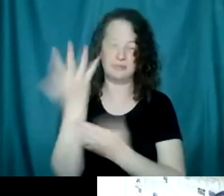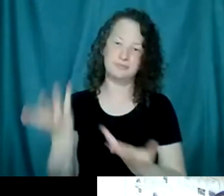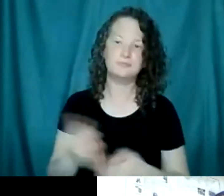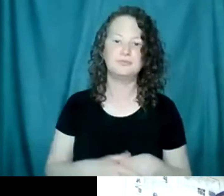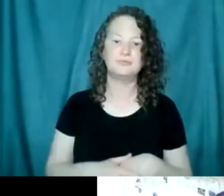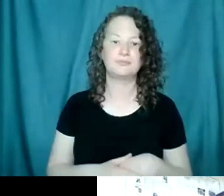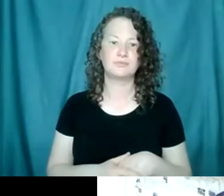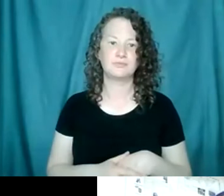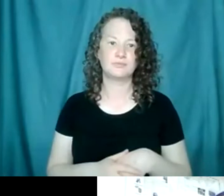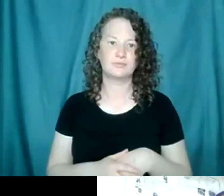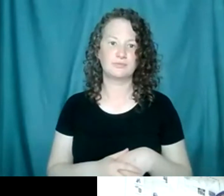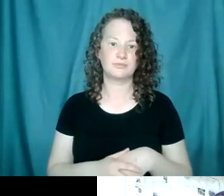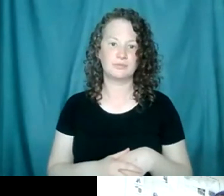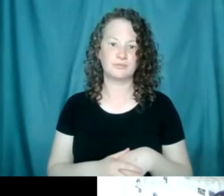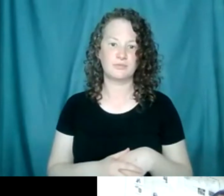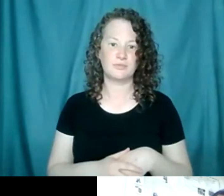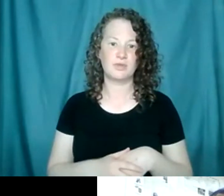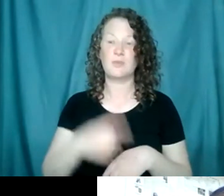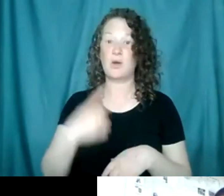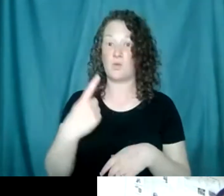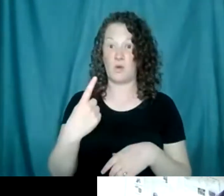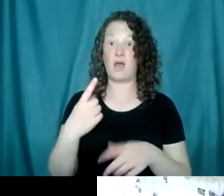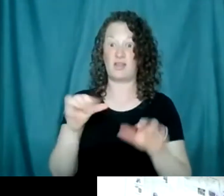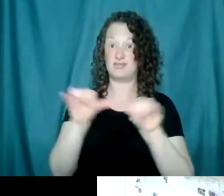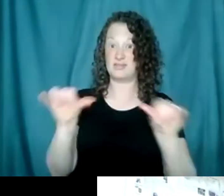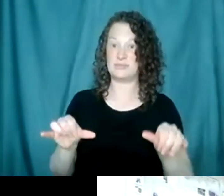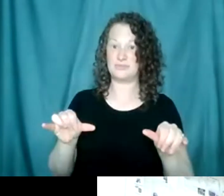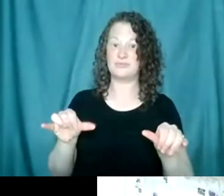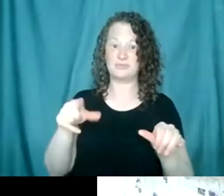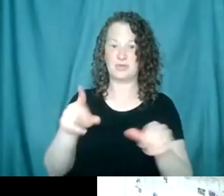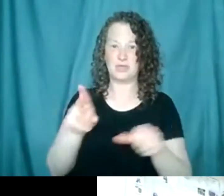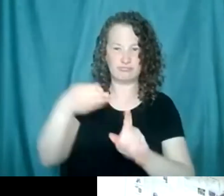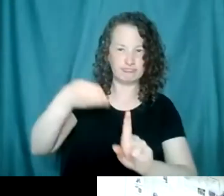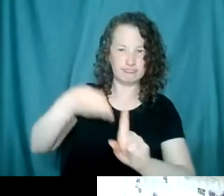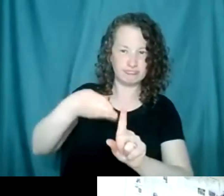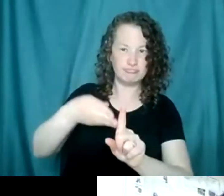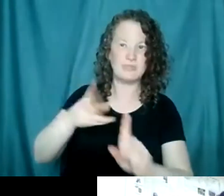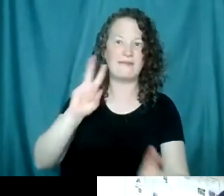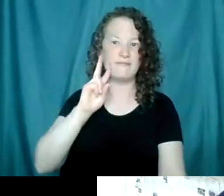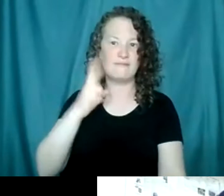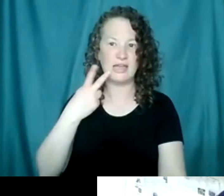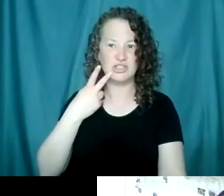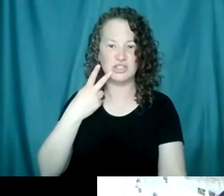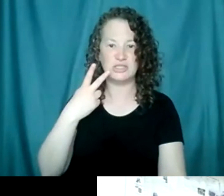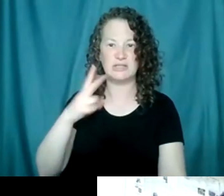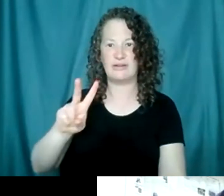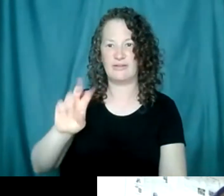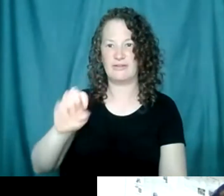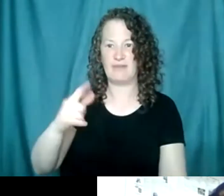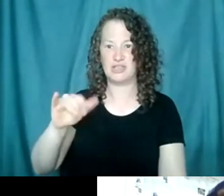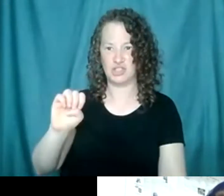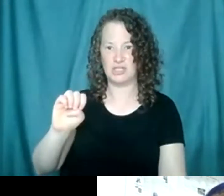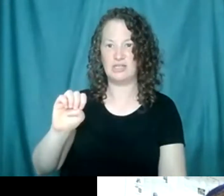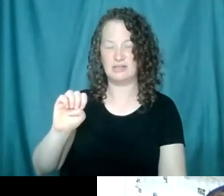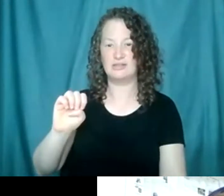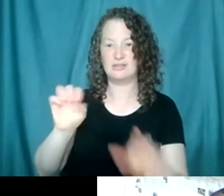But one system that's very much used a lot is the veggie system up on the International Space Station for